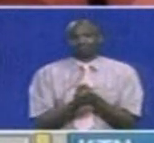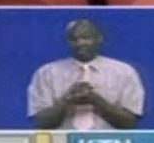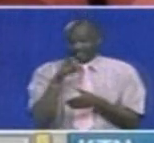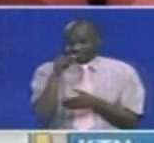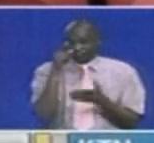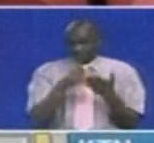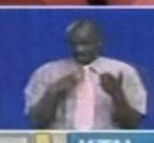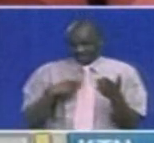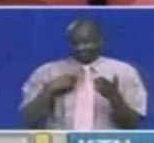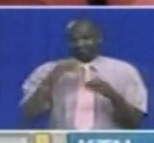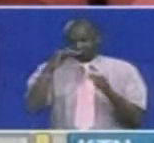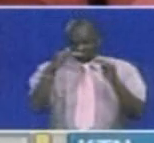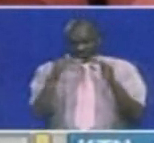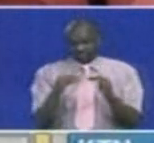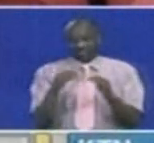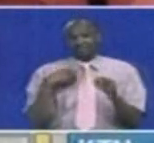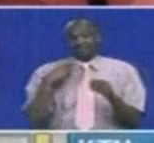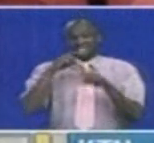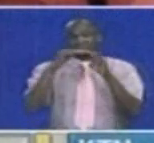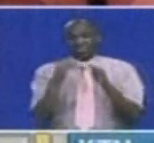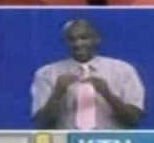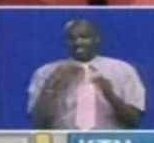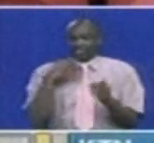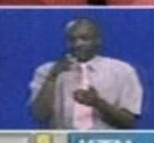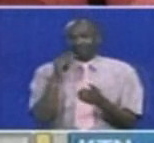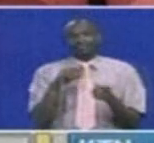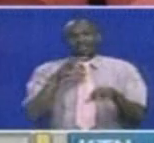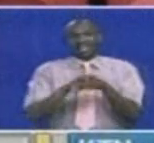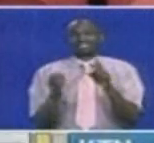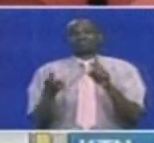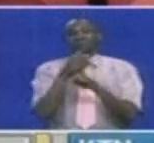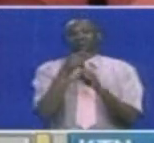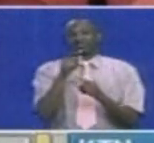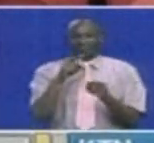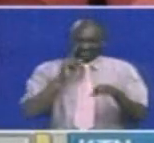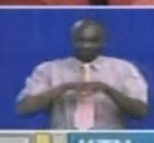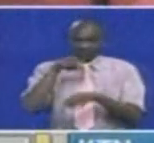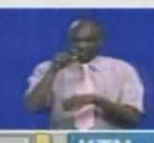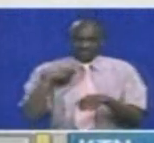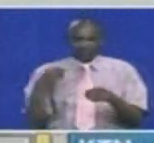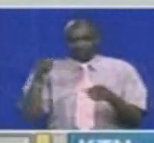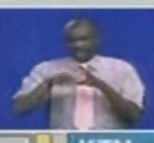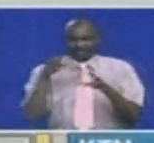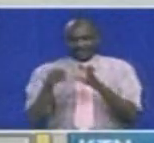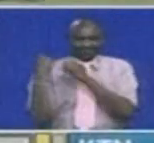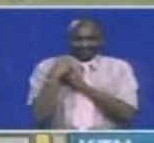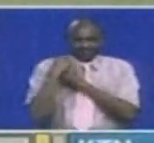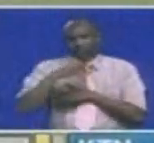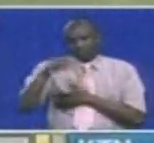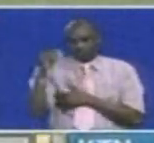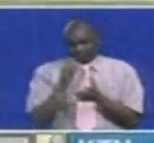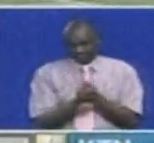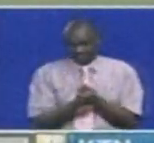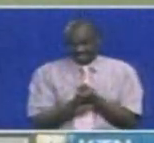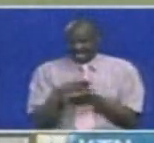fighting relegation battle, and with Juma unable to turn the southward trend, the Bankers felt it was time for him to park and go. Francis